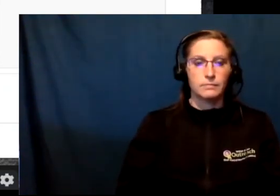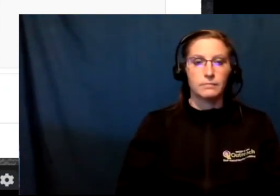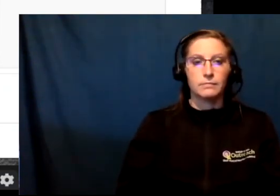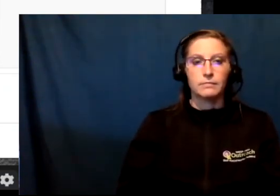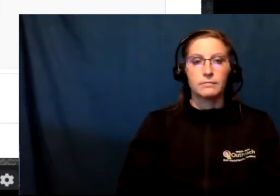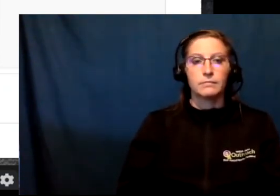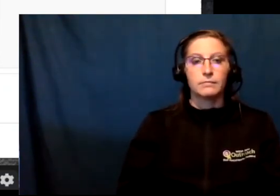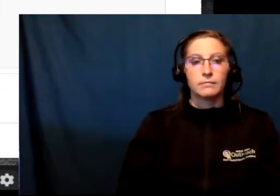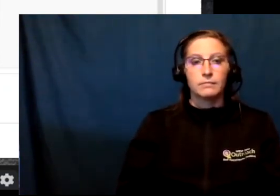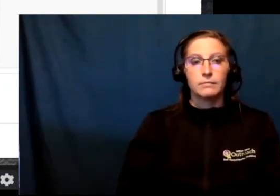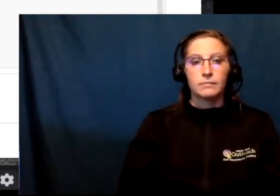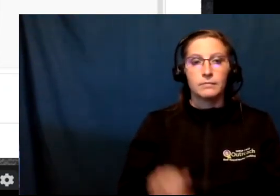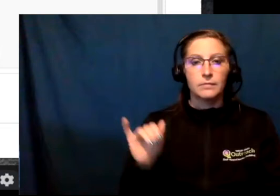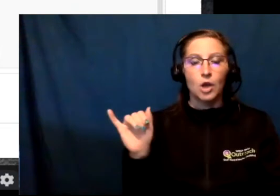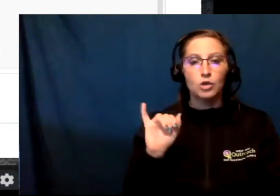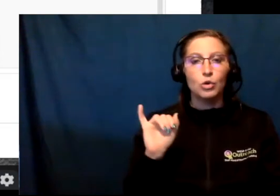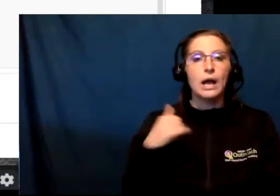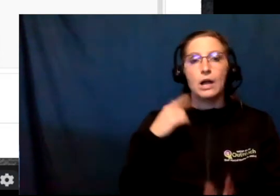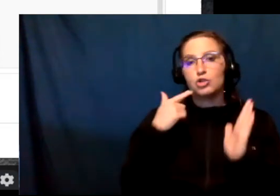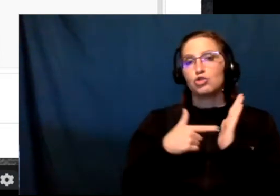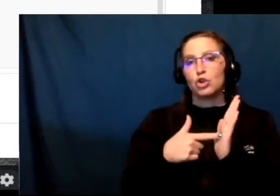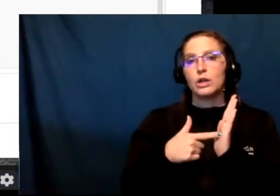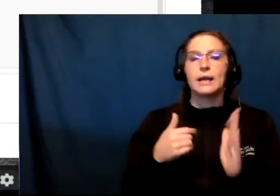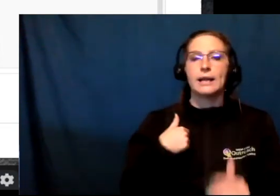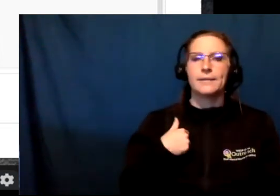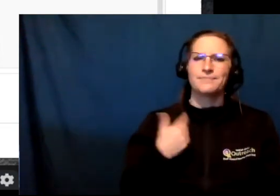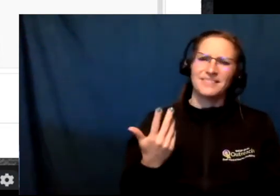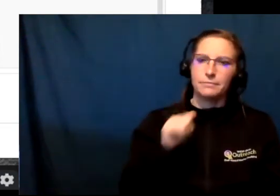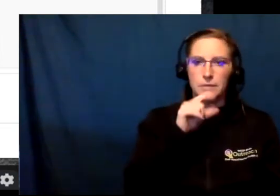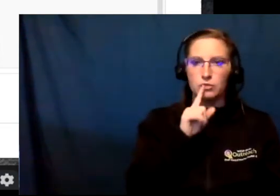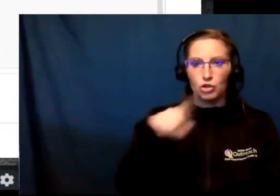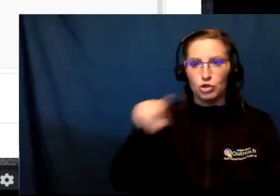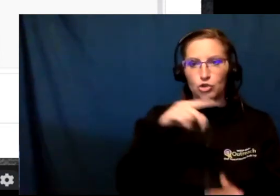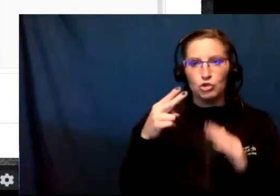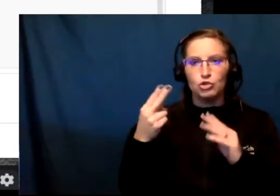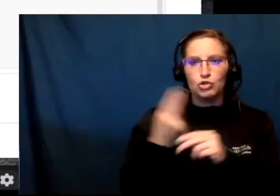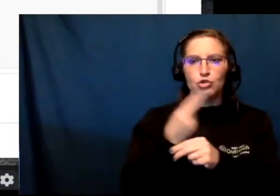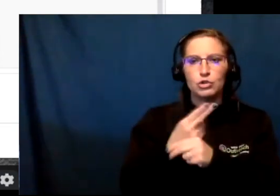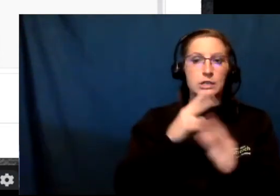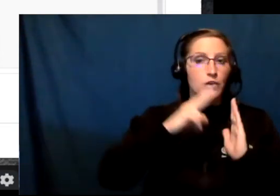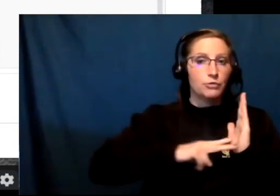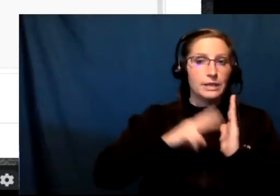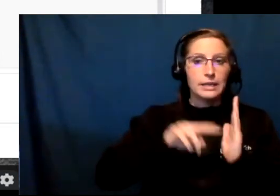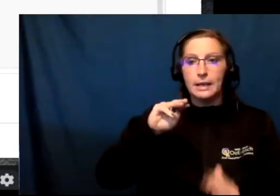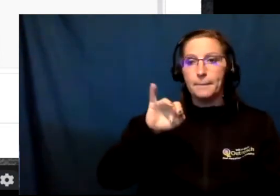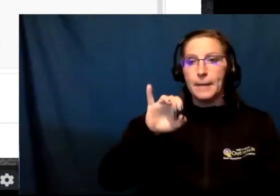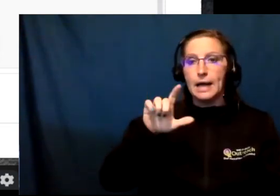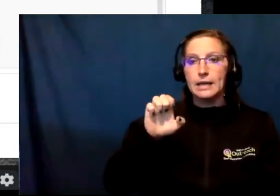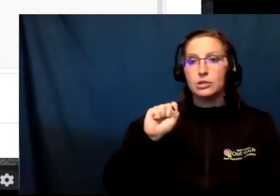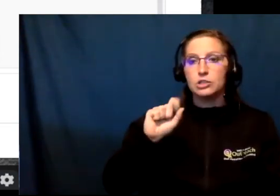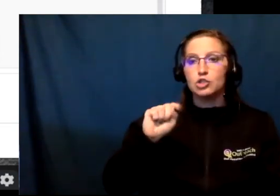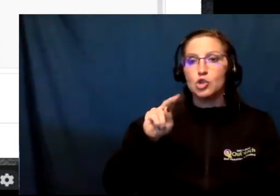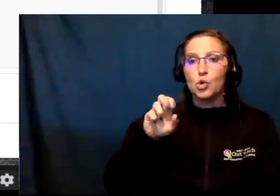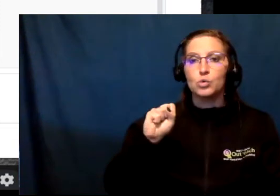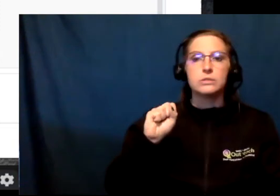And I will show you. I don't know if you guys use reading milestones or not, or any sort of reading